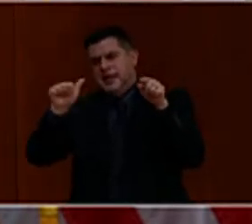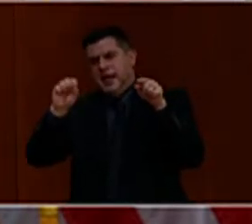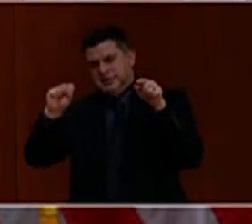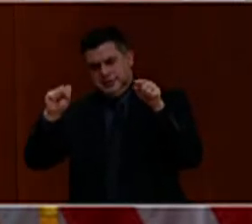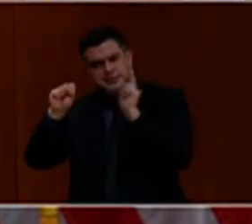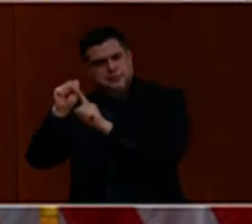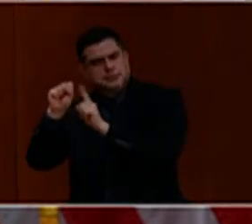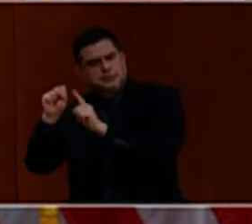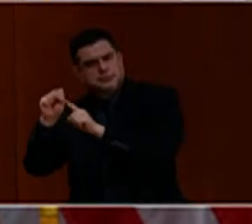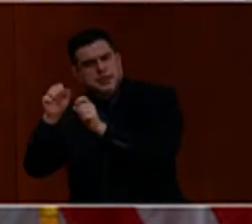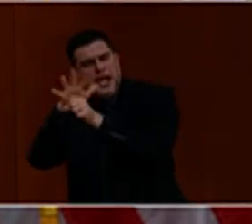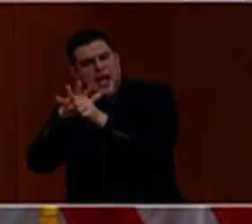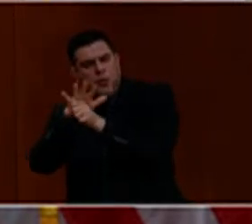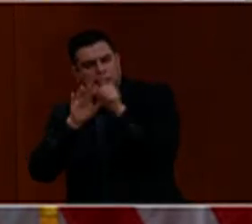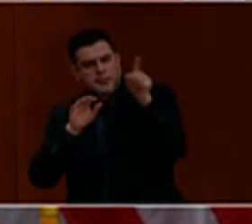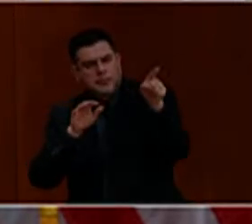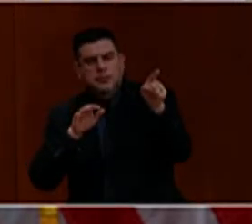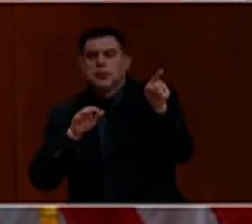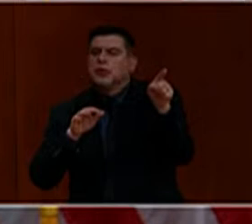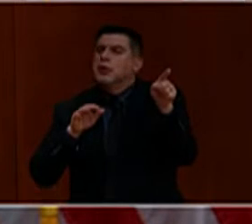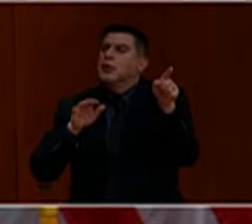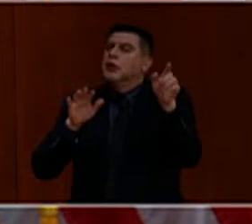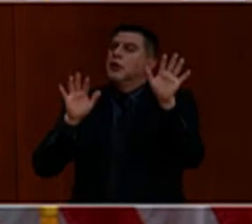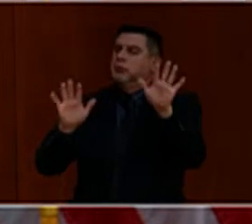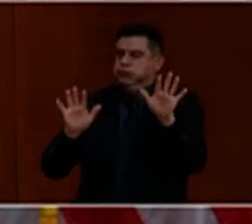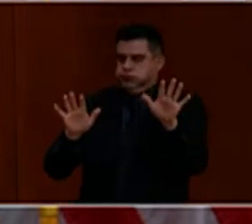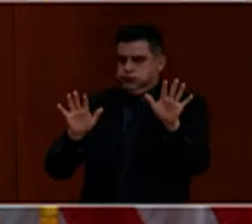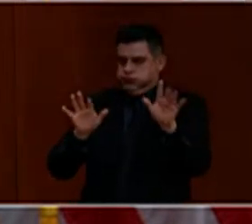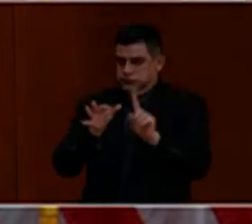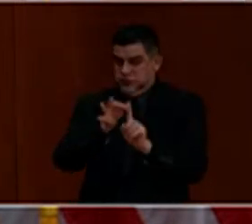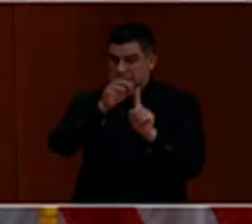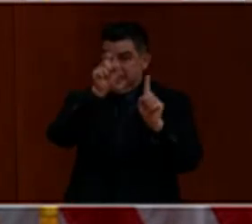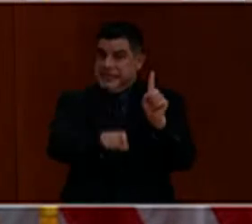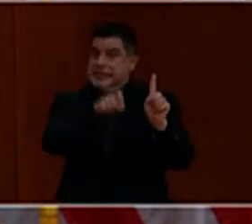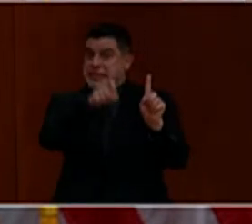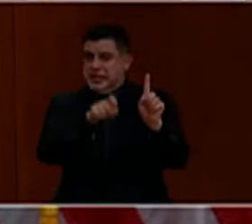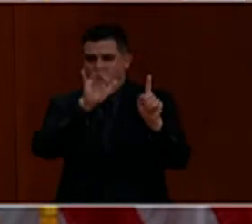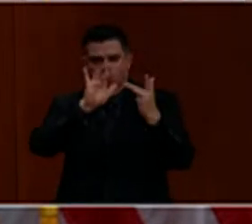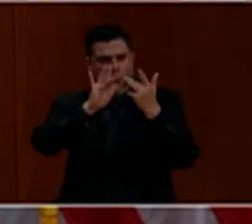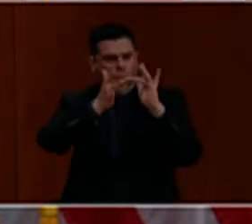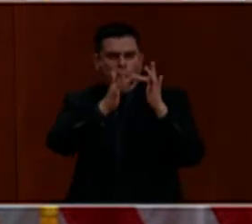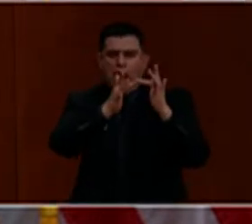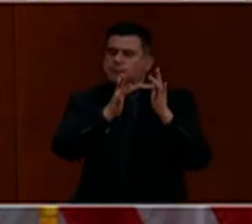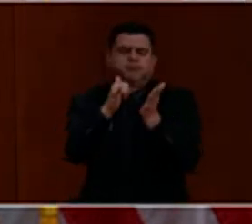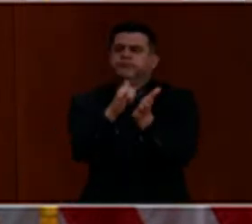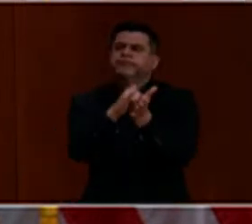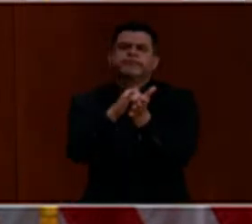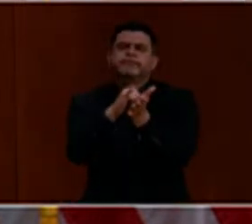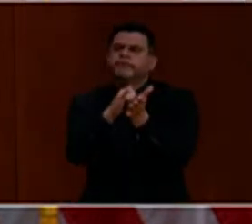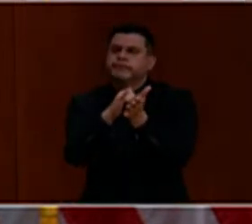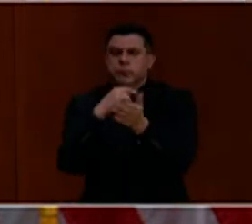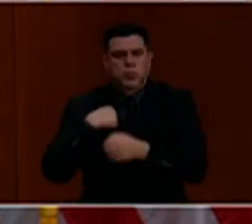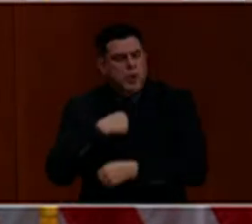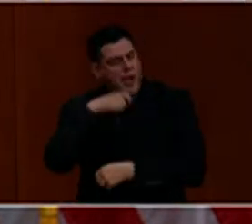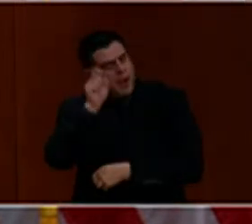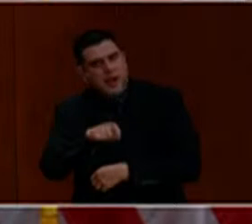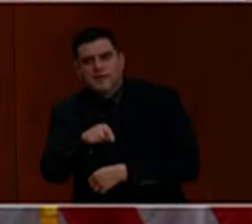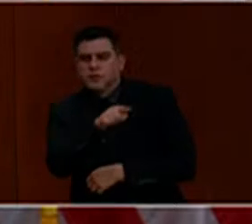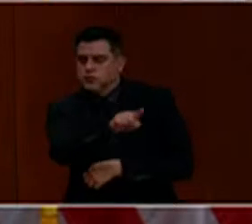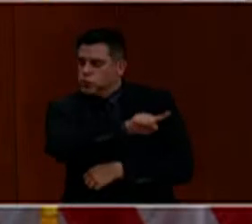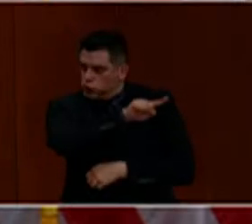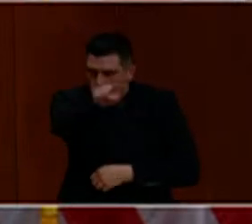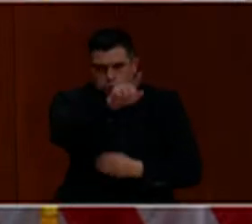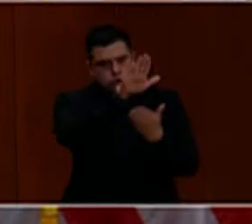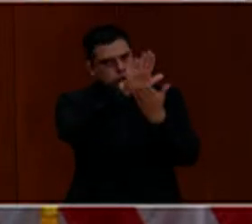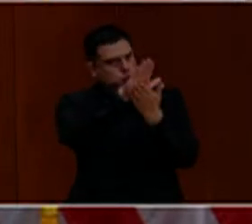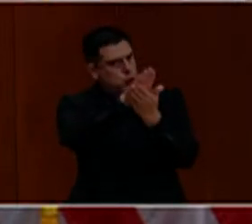effectively online, particularly in a special needs context. We also know the academic gap that develops when you don't have